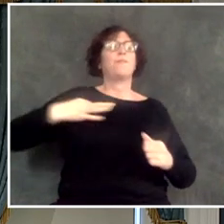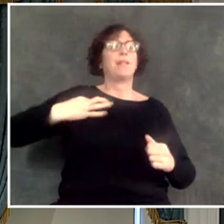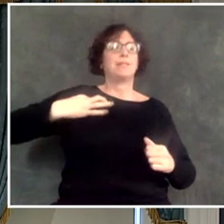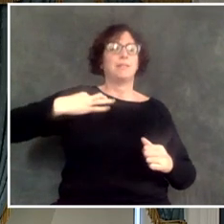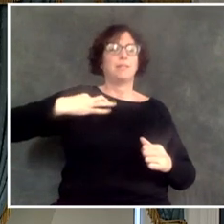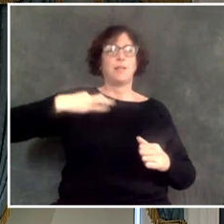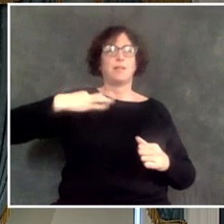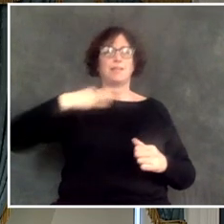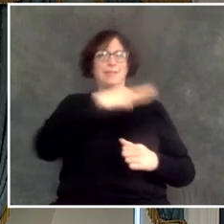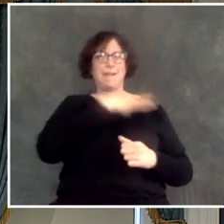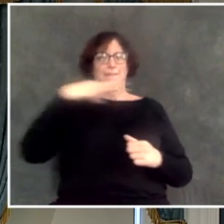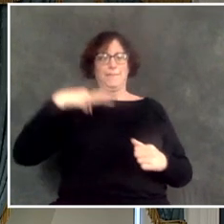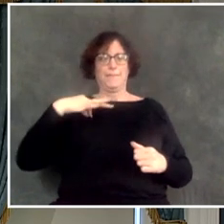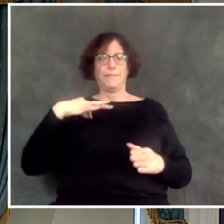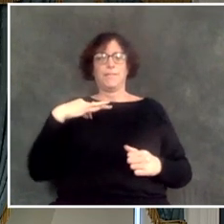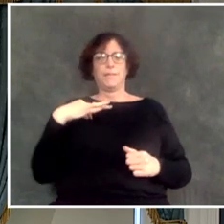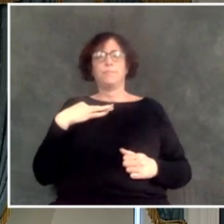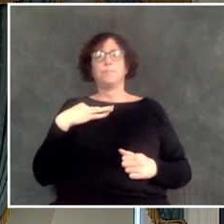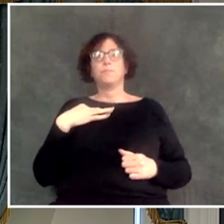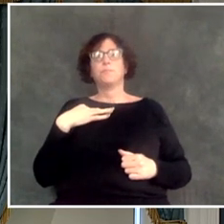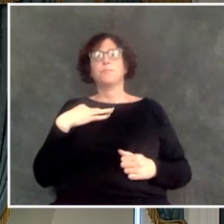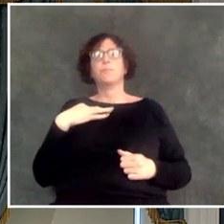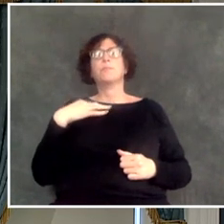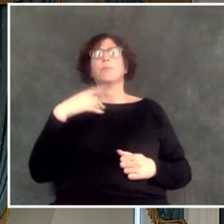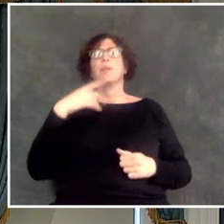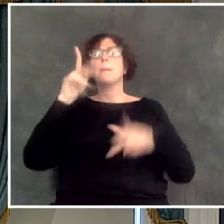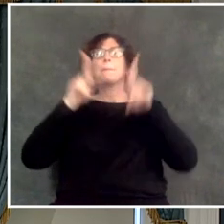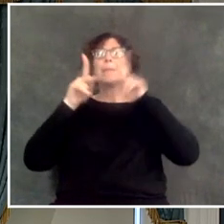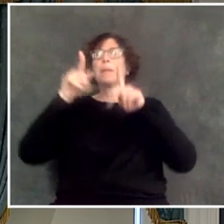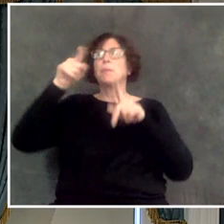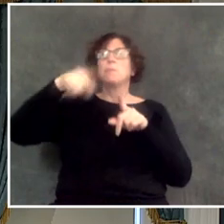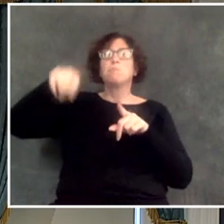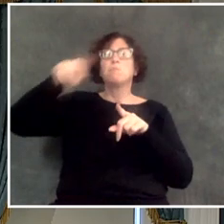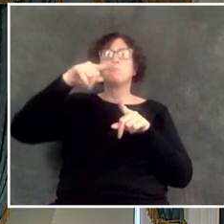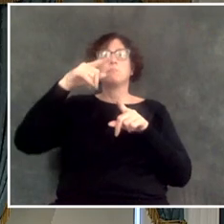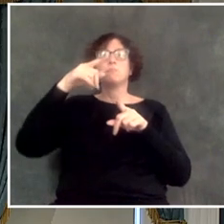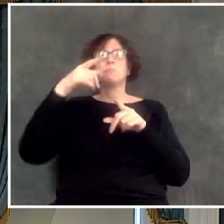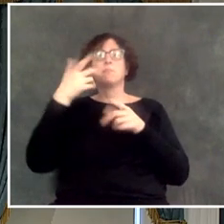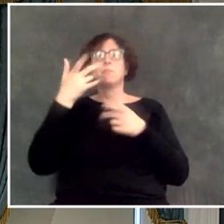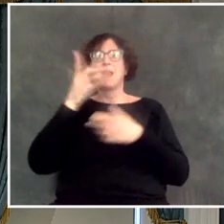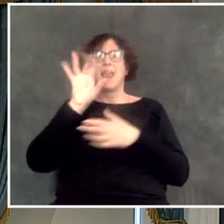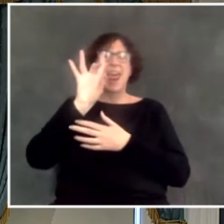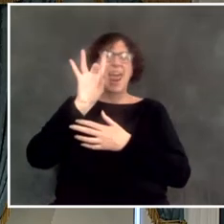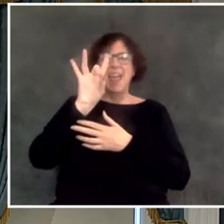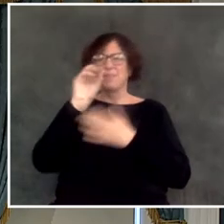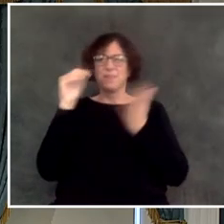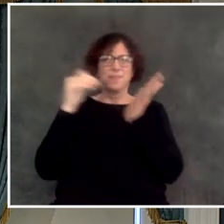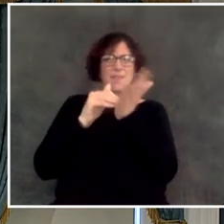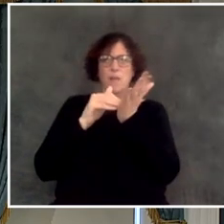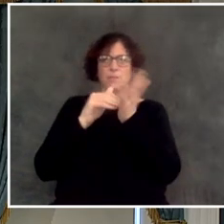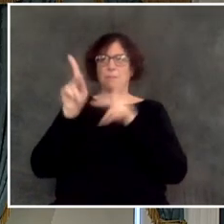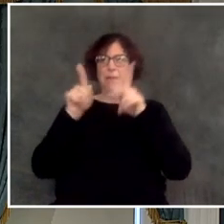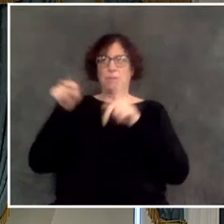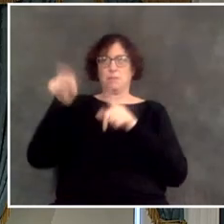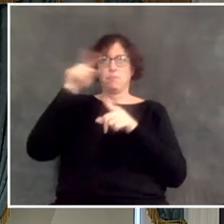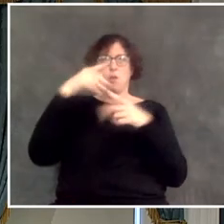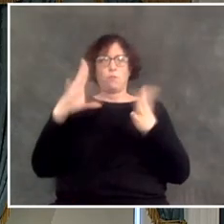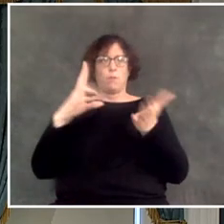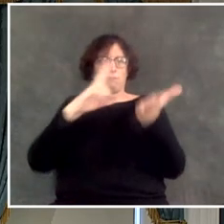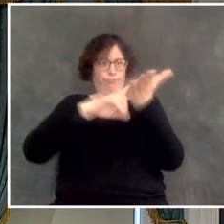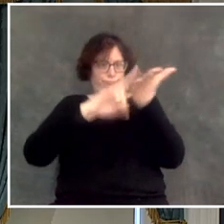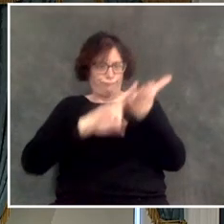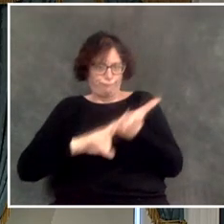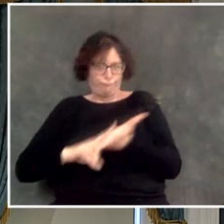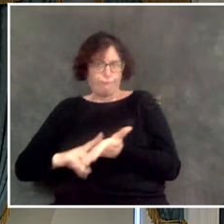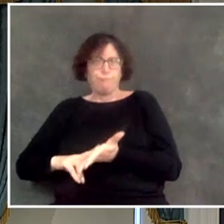already signed up to help the medical professionals? Are they insufficient or unqualified? Is there any reason you're calling